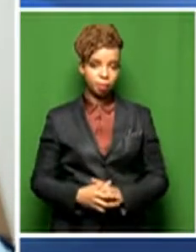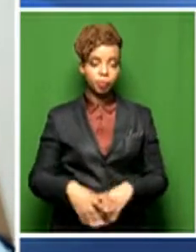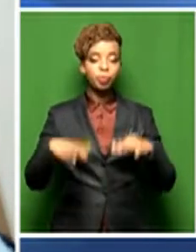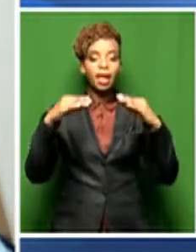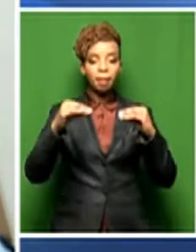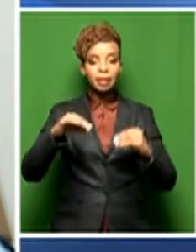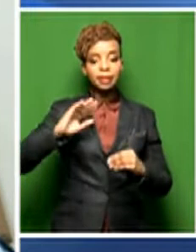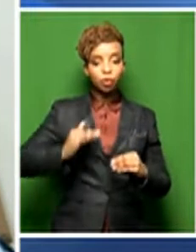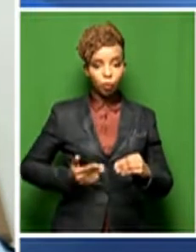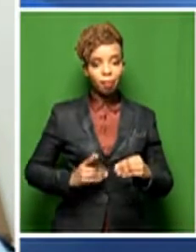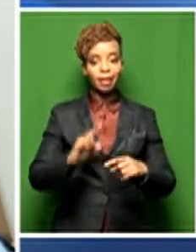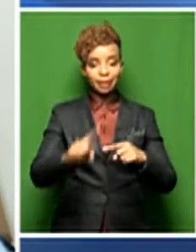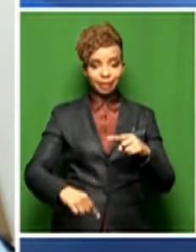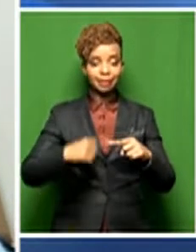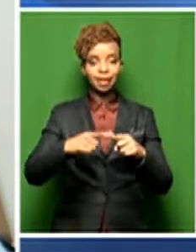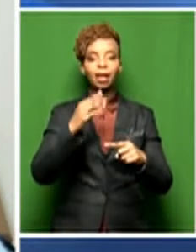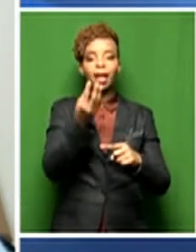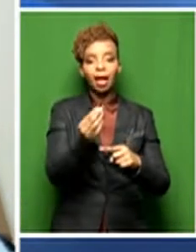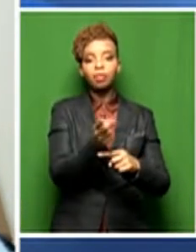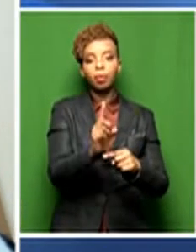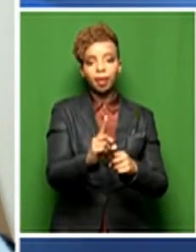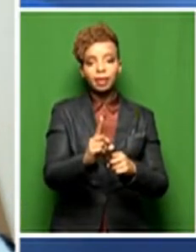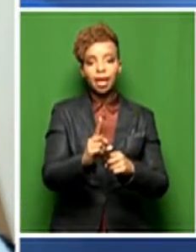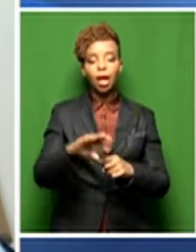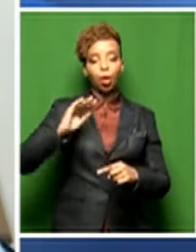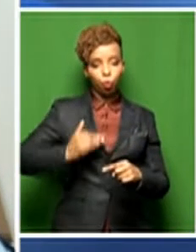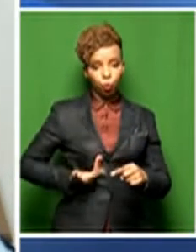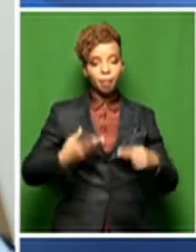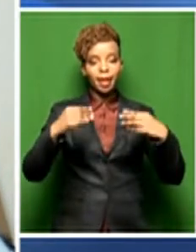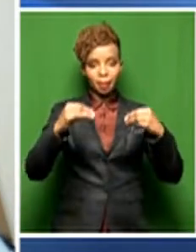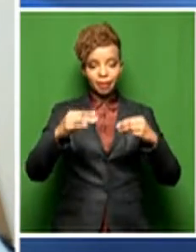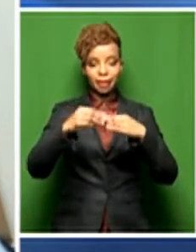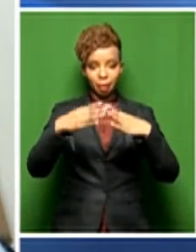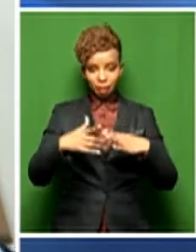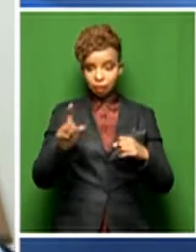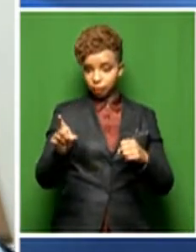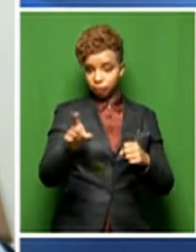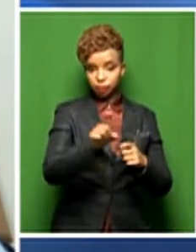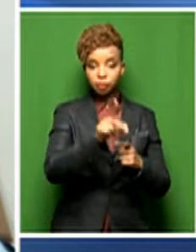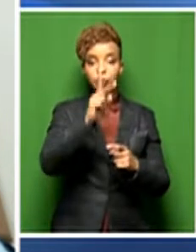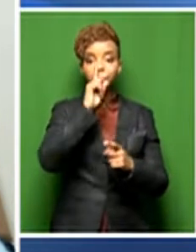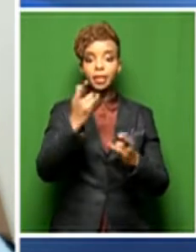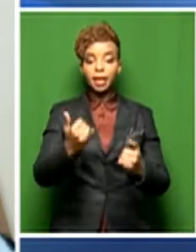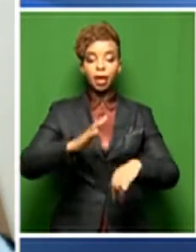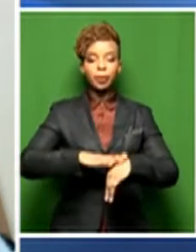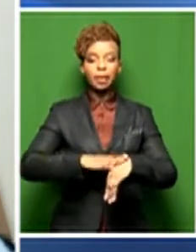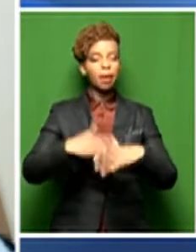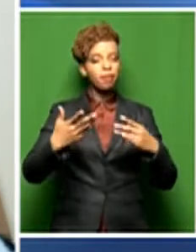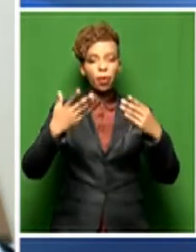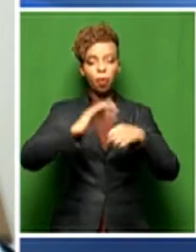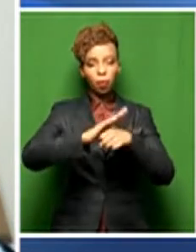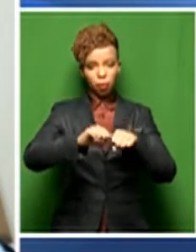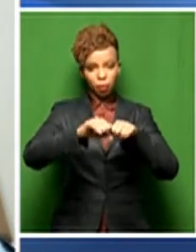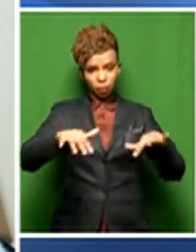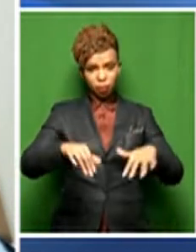you've seen the statistics during the COVID-19 in terms of gender-based violence. They escalated so